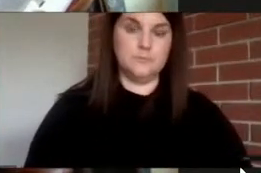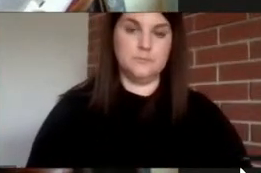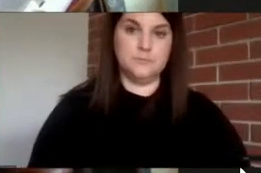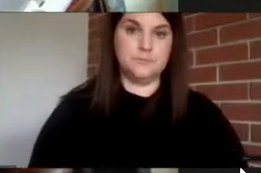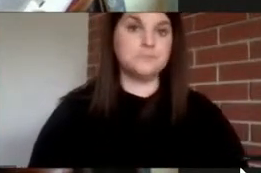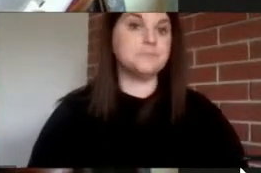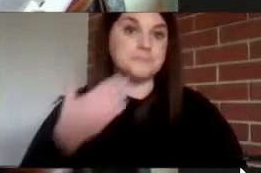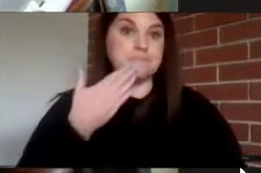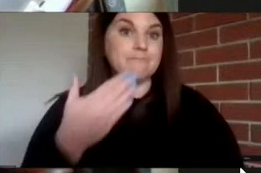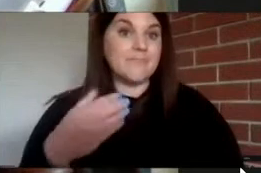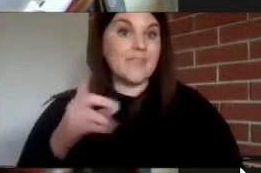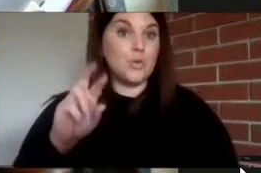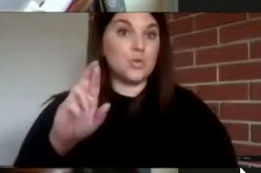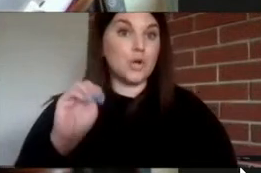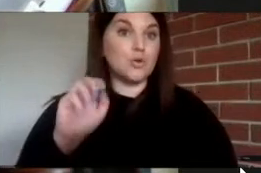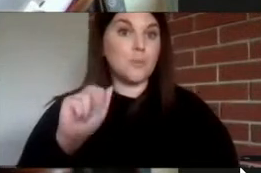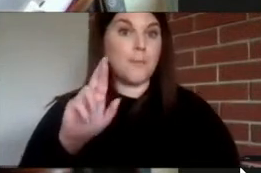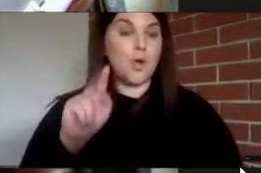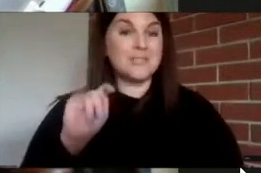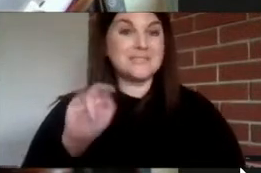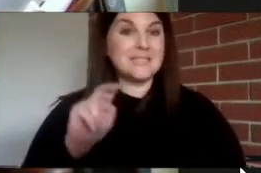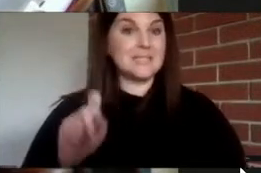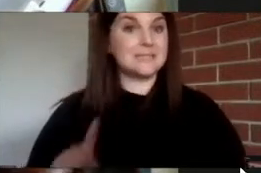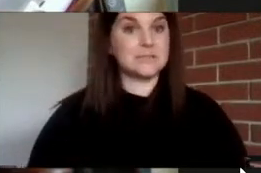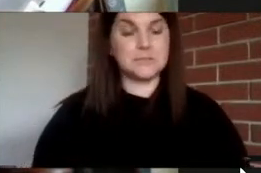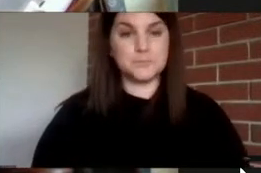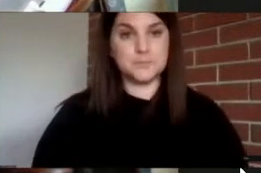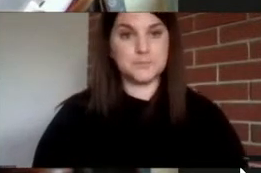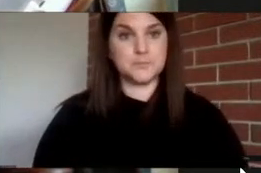Thank you, Dr. Martinez. Noted.